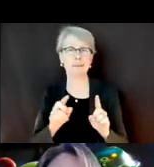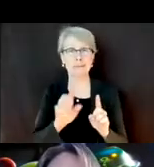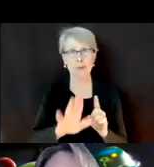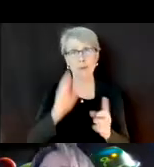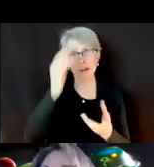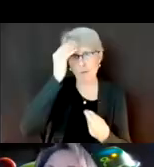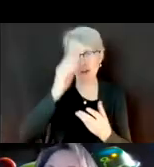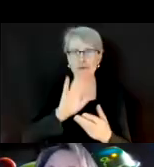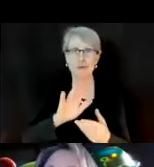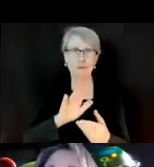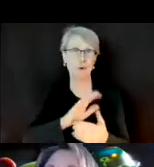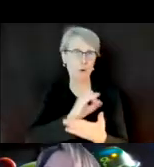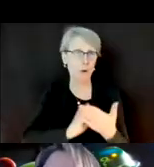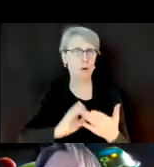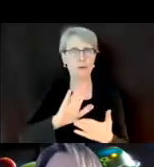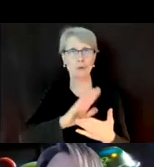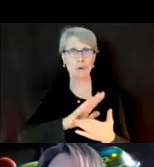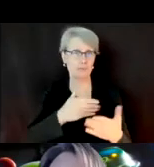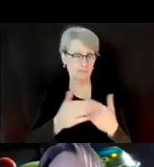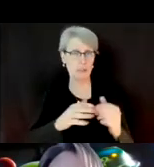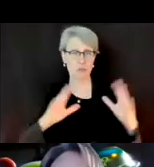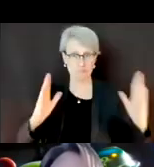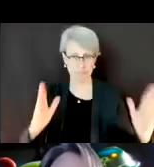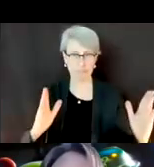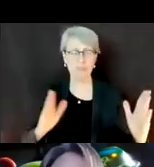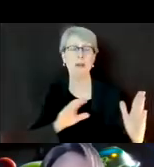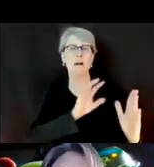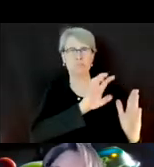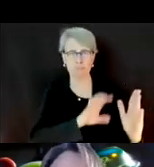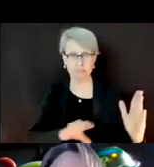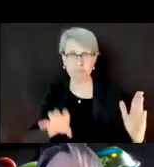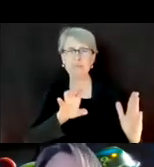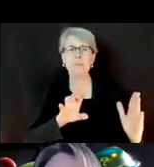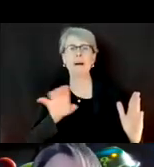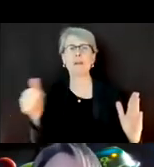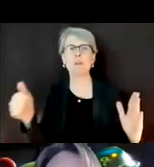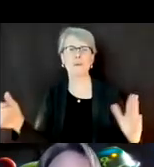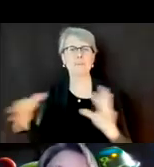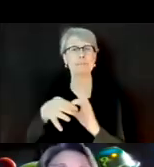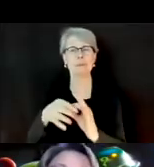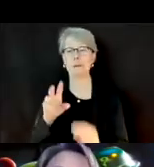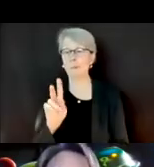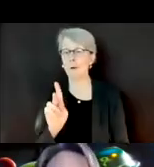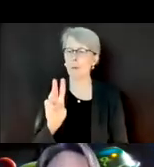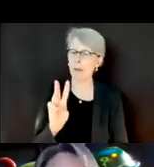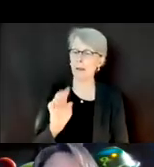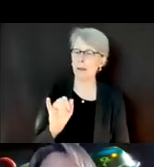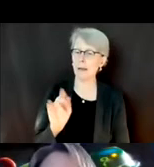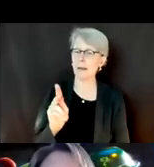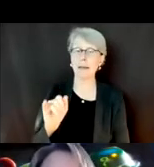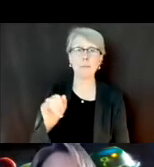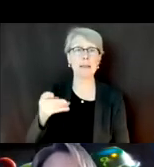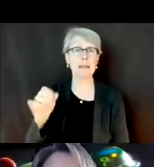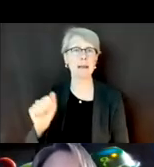it's just within your own footprint or from external sites that have authority like Wikipedia or IMDb, if it's a